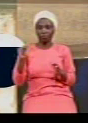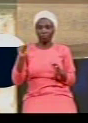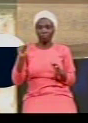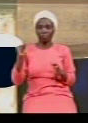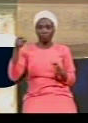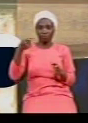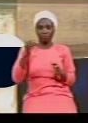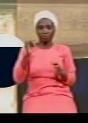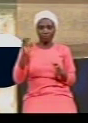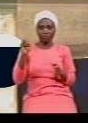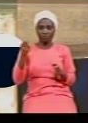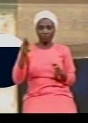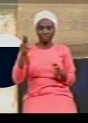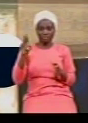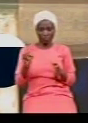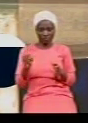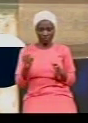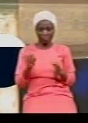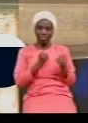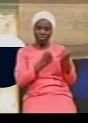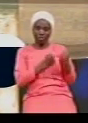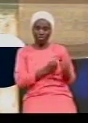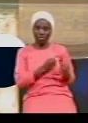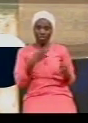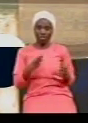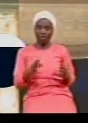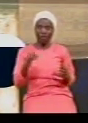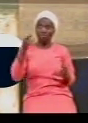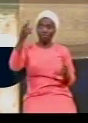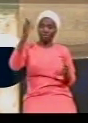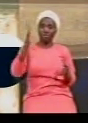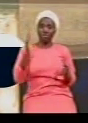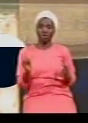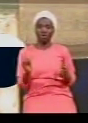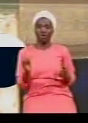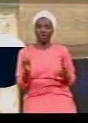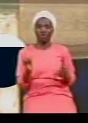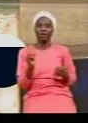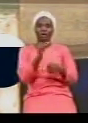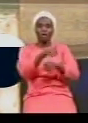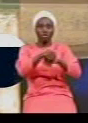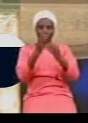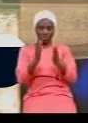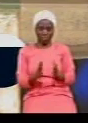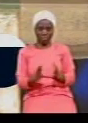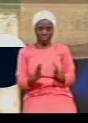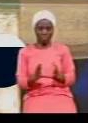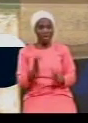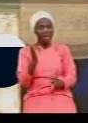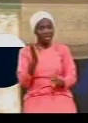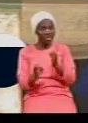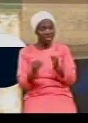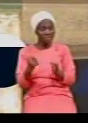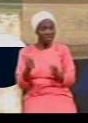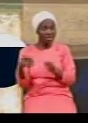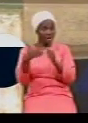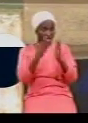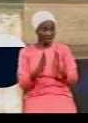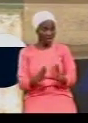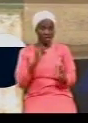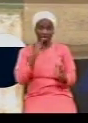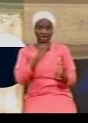The contagious courage of a godly conqueror. If a leader is courageous,